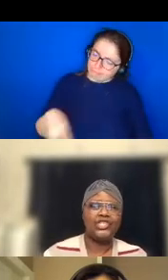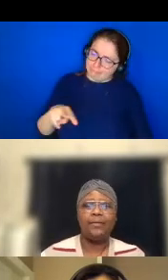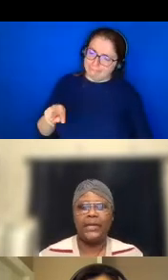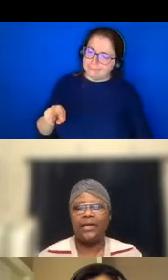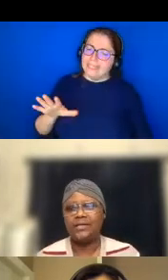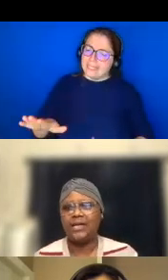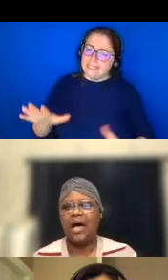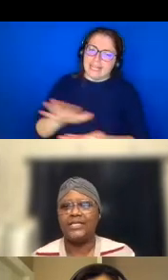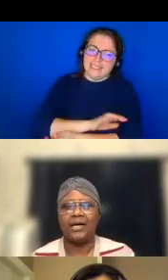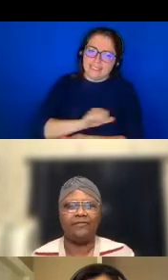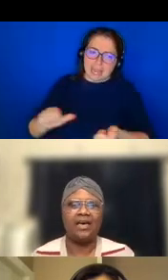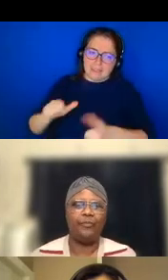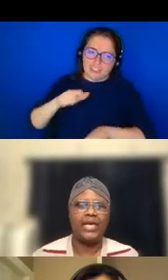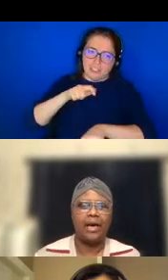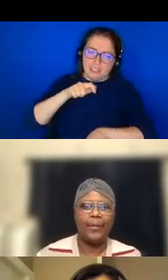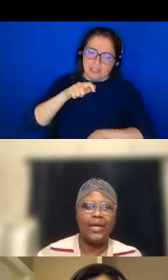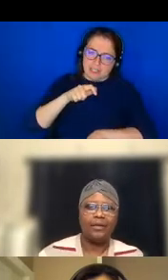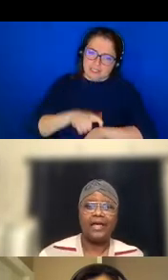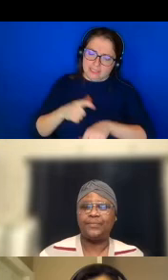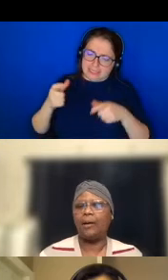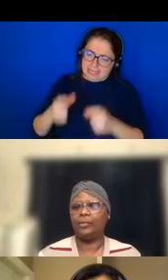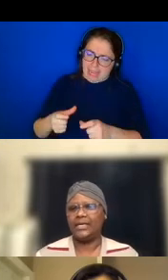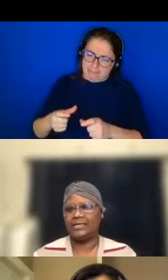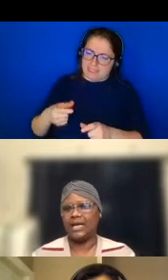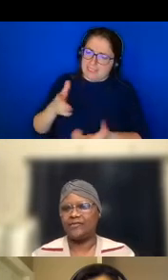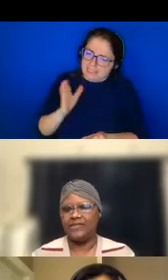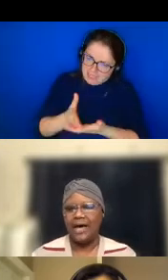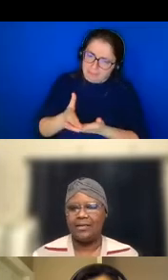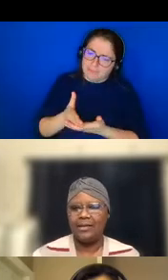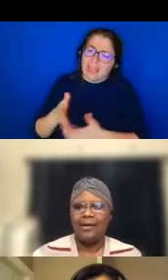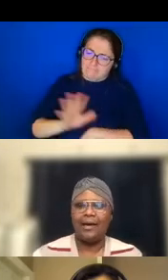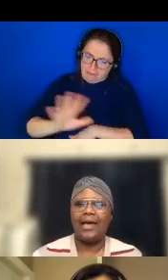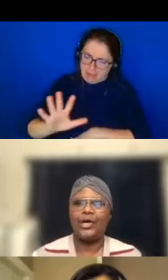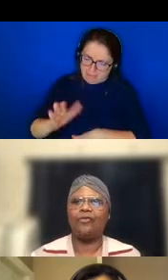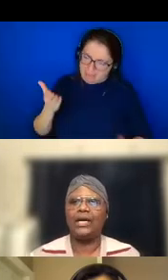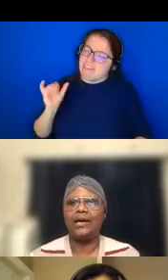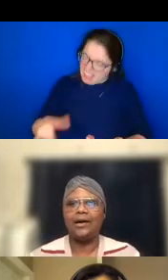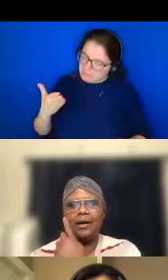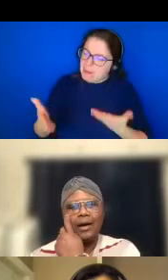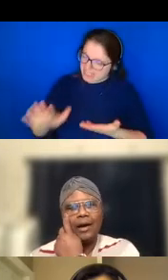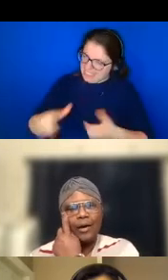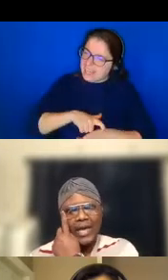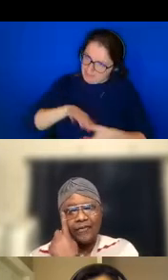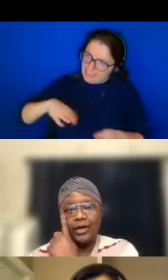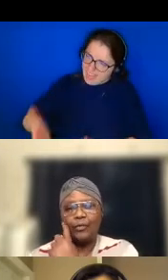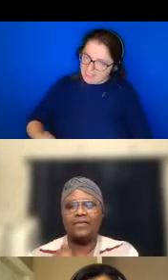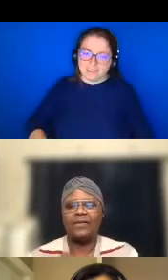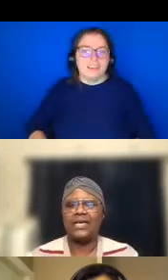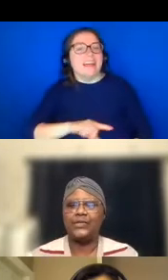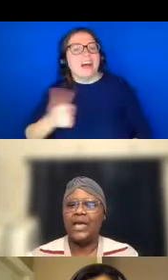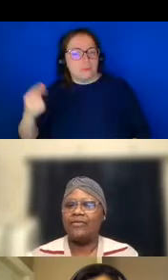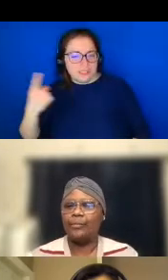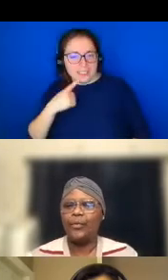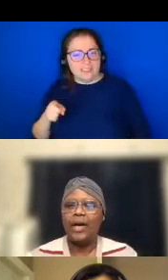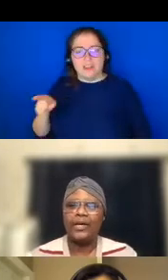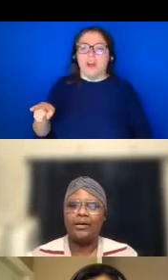damaged timepiece stopped at 5 p.m. That's probably his time of death. And over here, we have another one that says